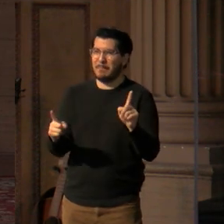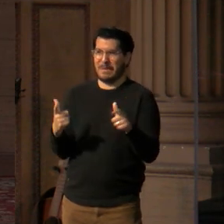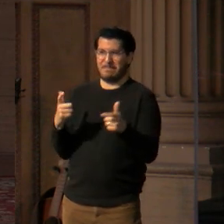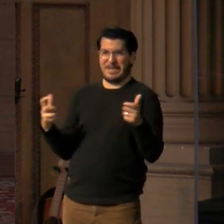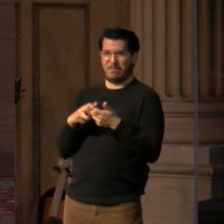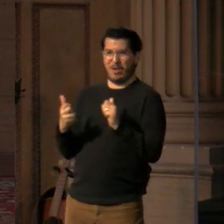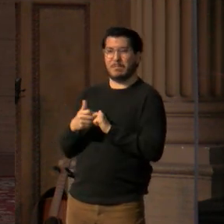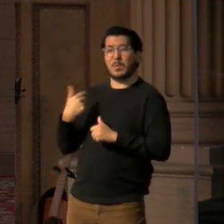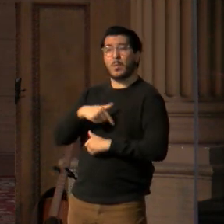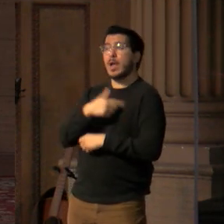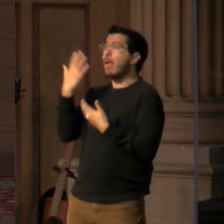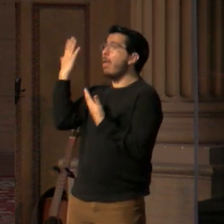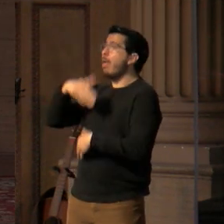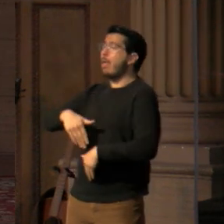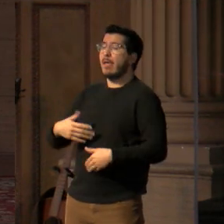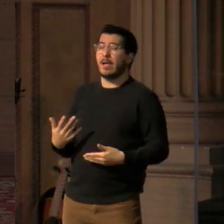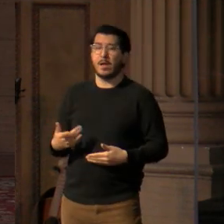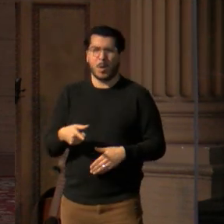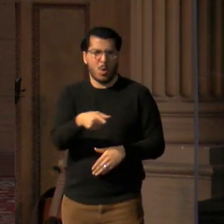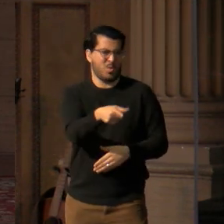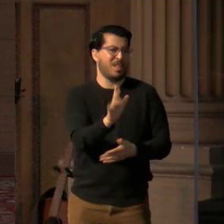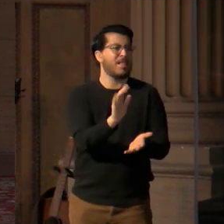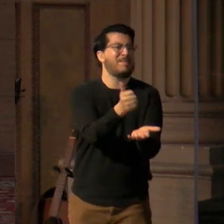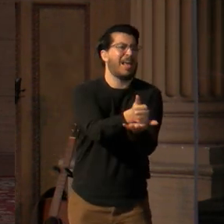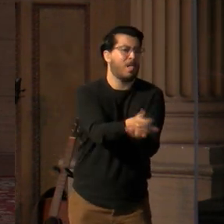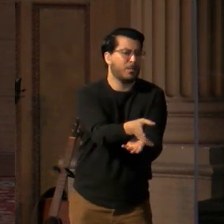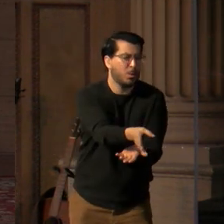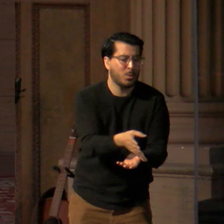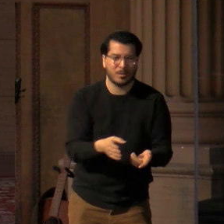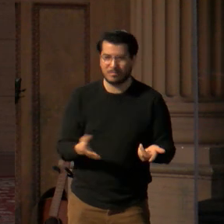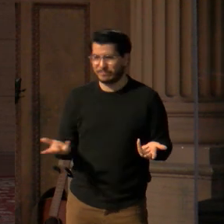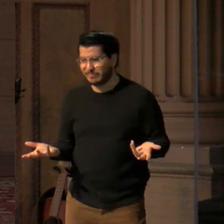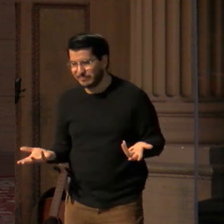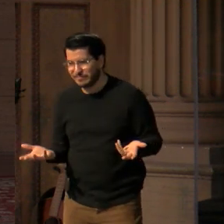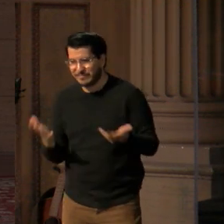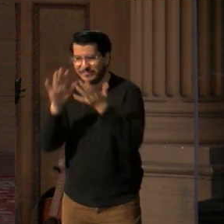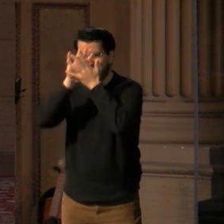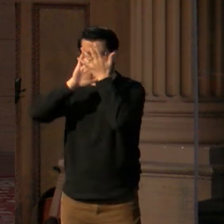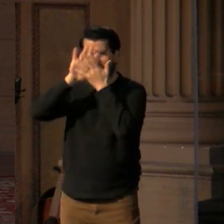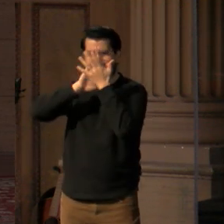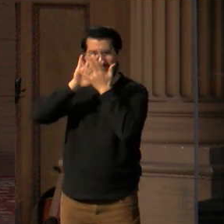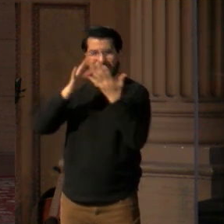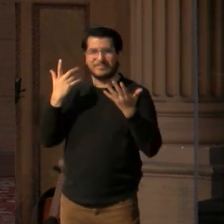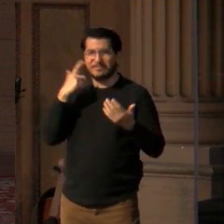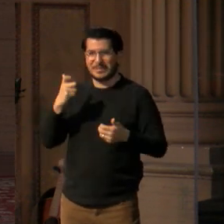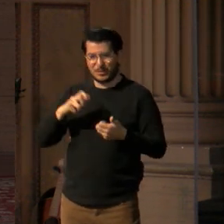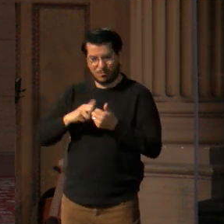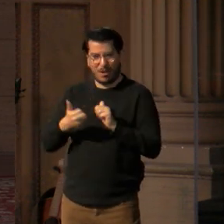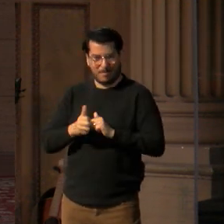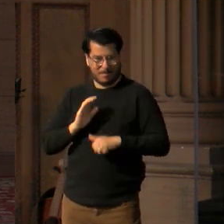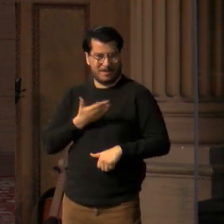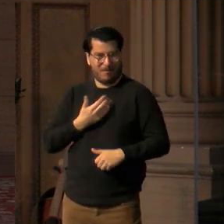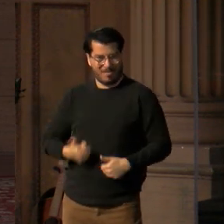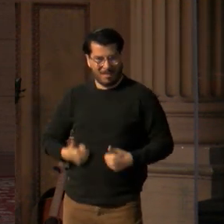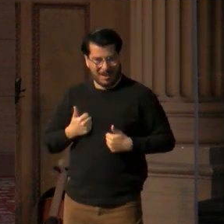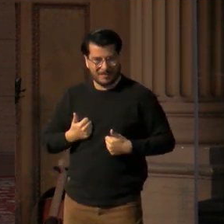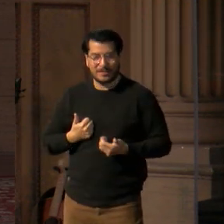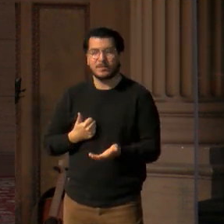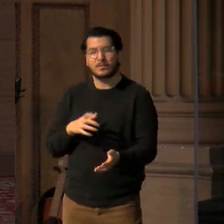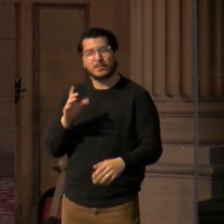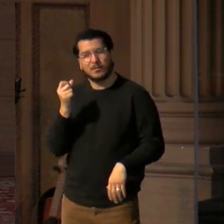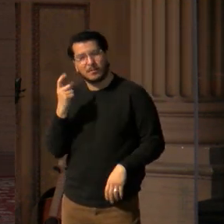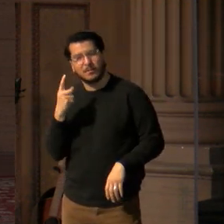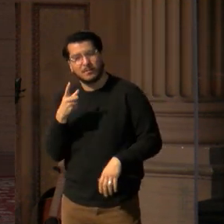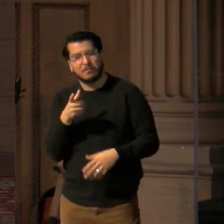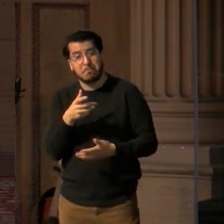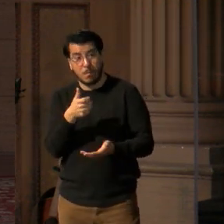and then when we go to try to help them, we can't even see clearly to help them because of that issue that's going on in our lives. So he says, yeah, your desire